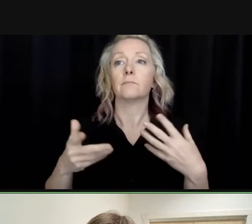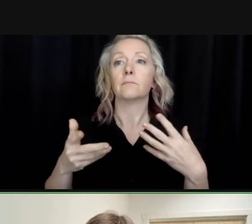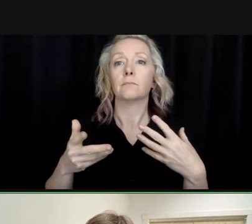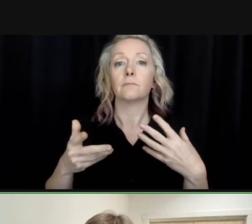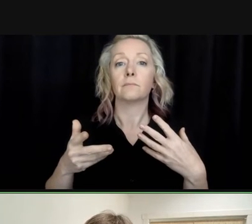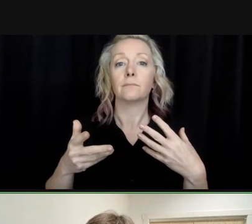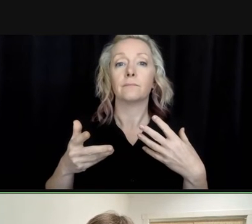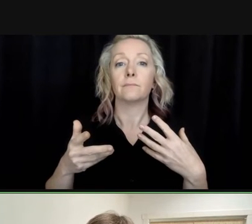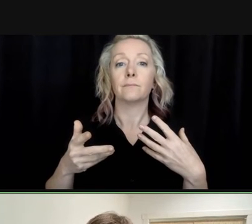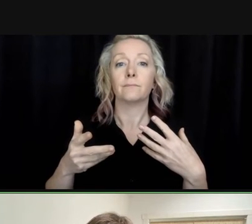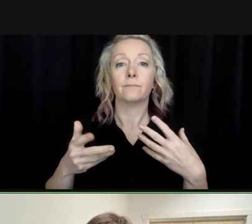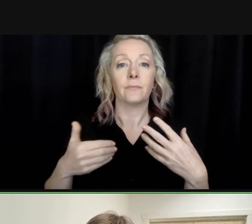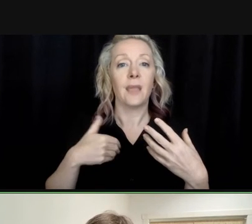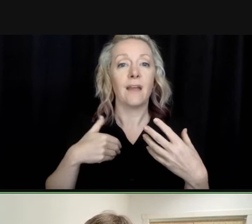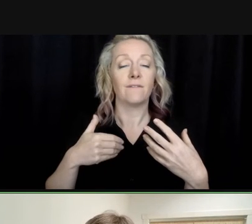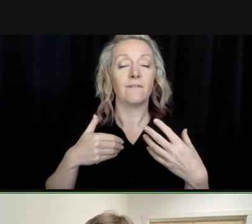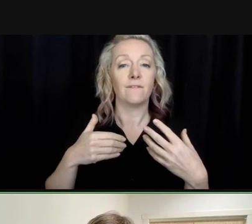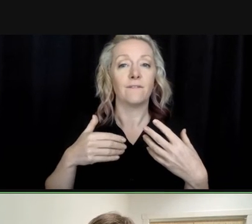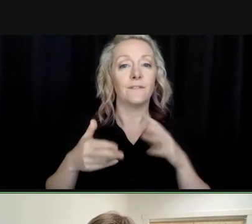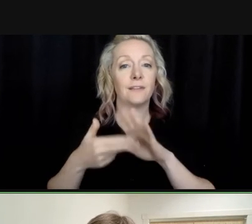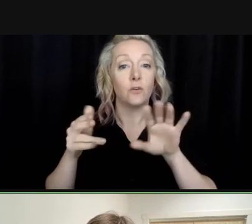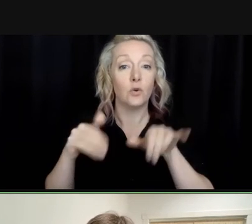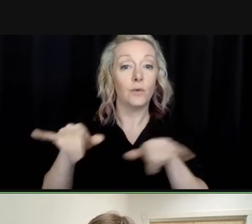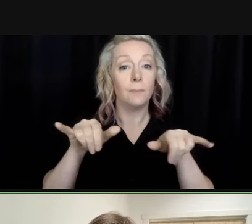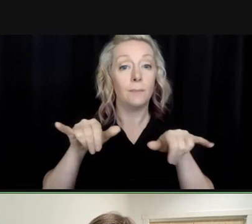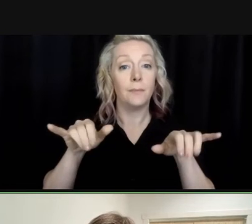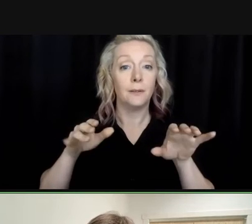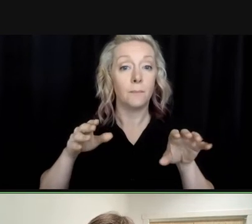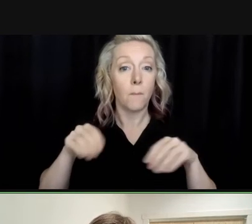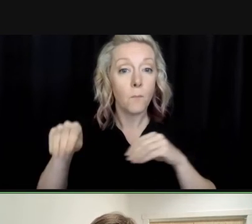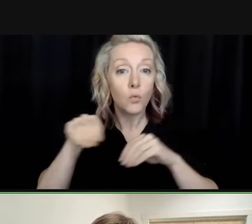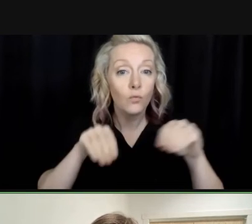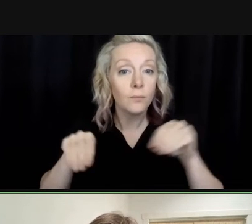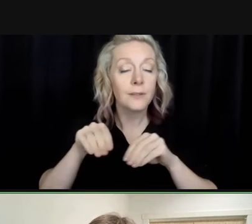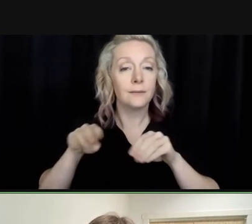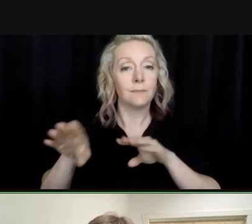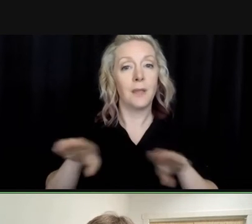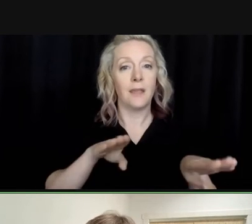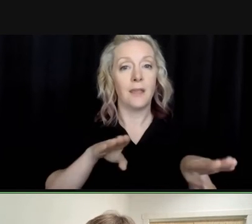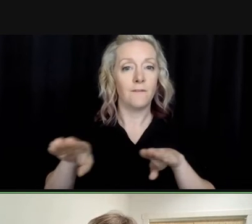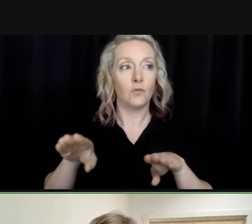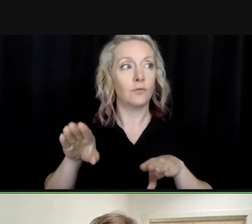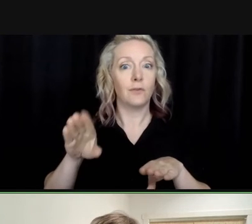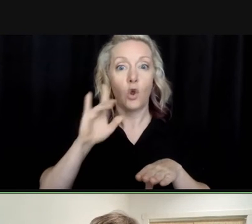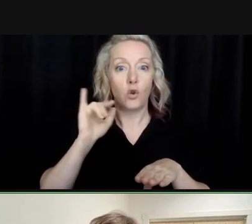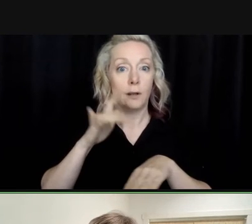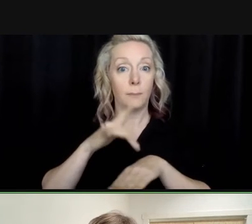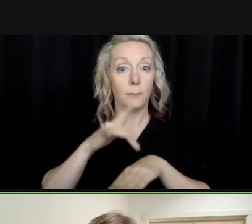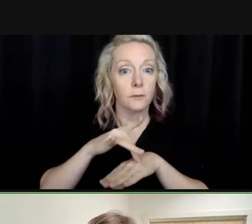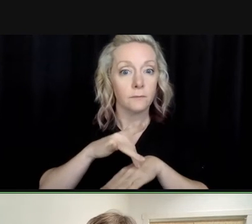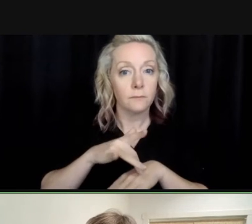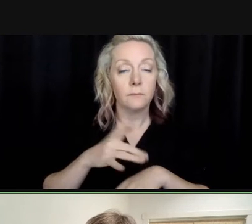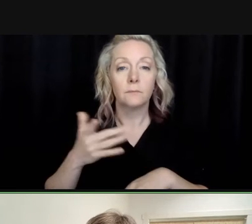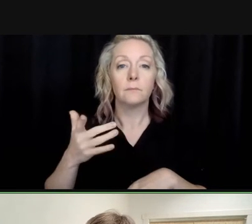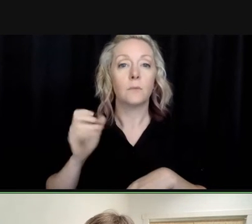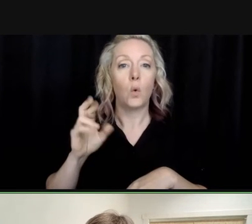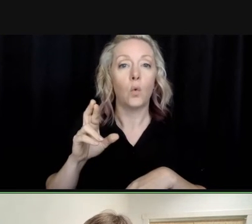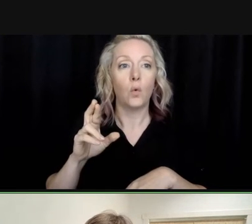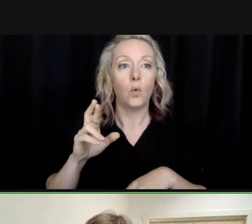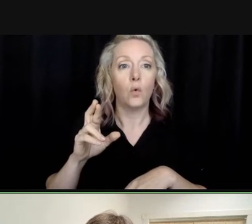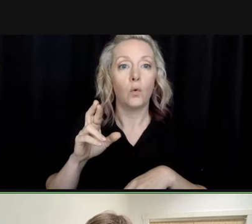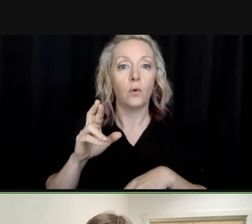have stereotypic behaviors or features that they do that seem kind of obsessive or